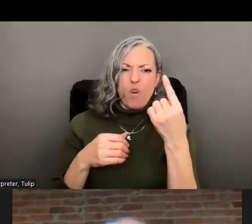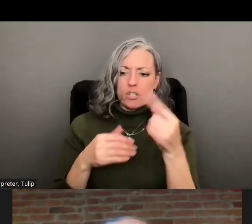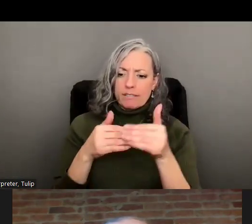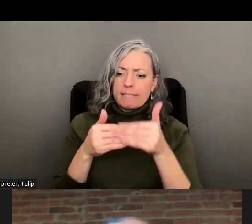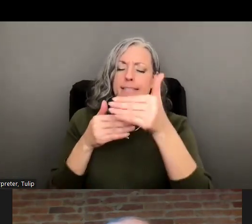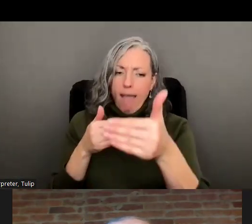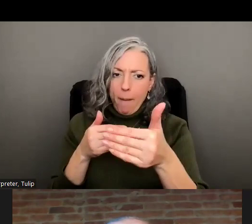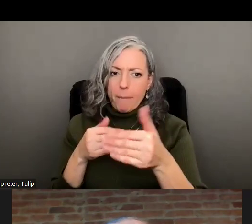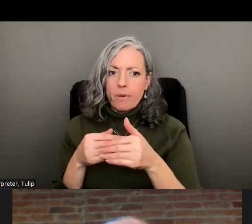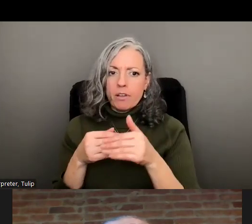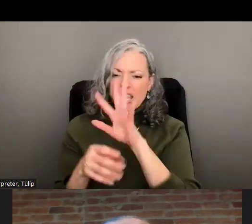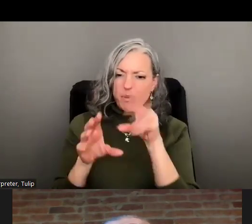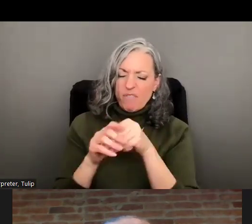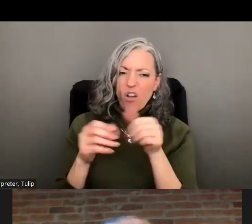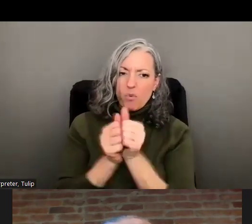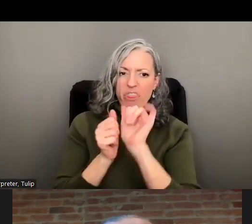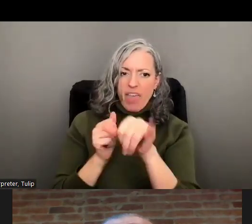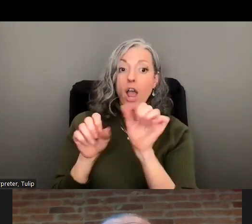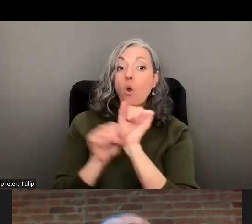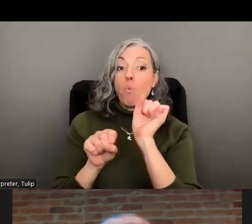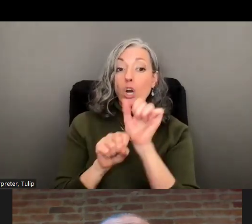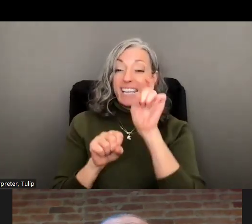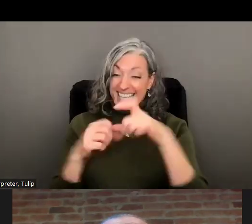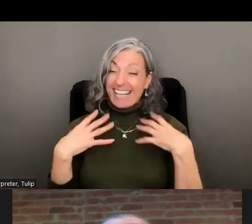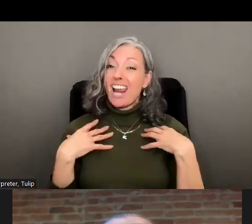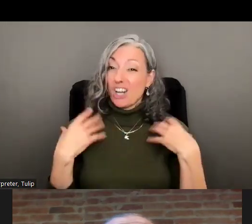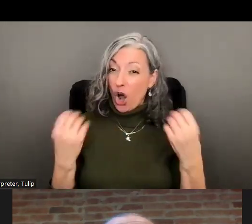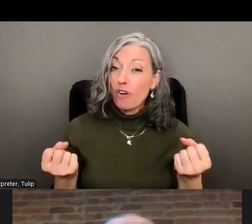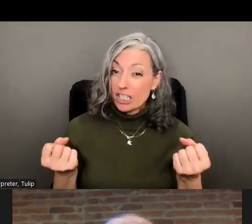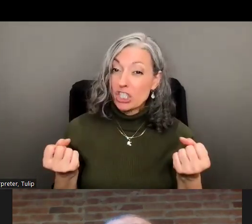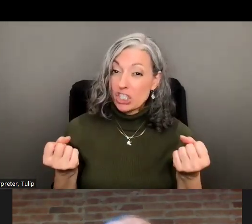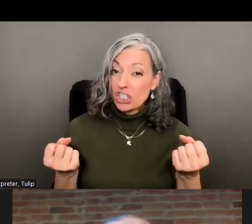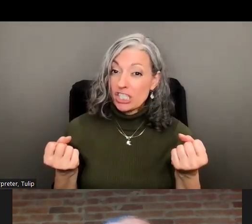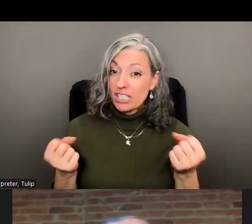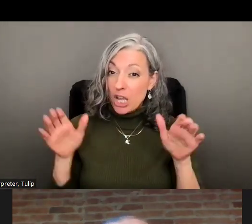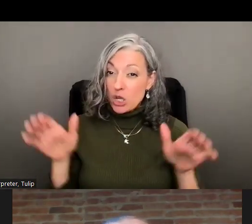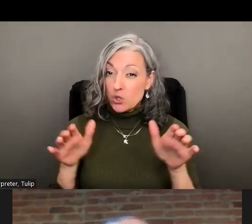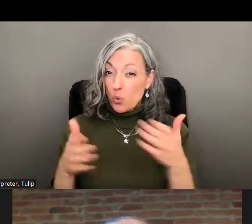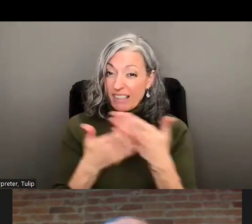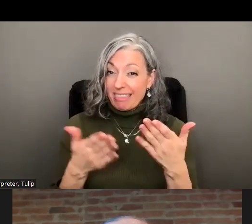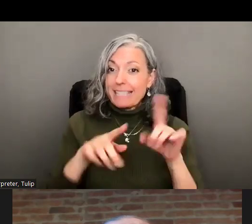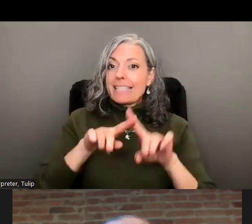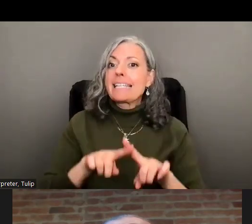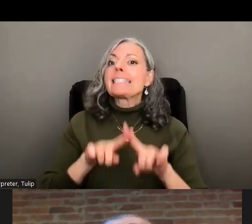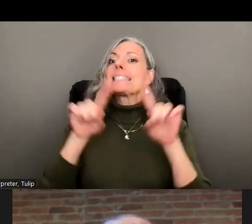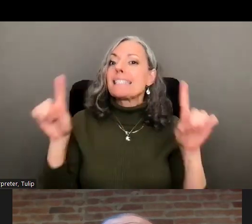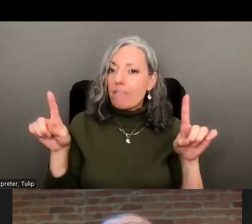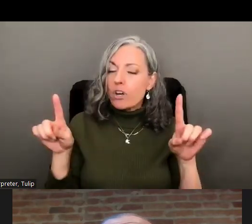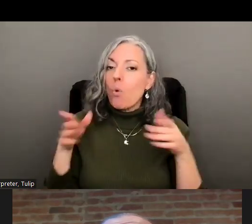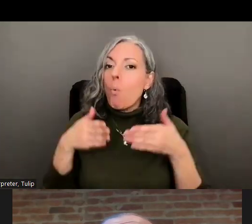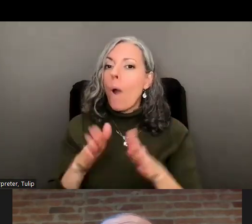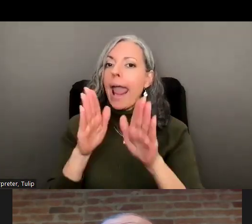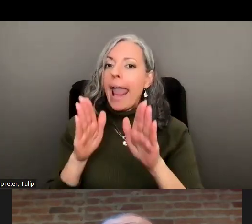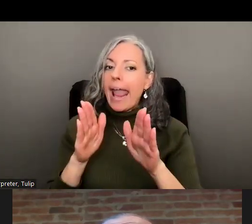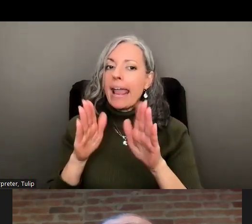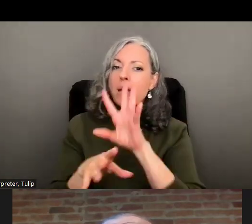lean into this work, it's going to take courage. It's going to take doing things differently. It's going to take leaning